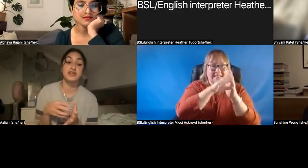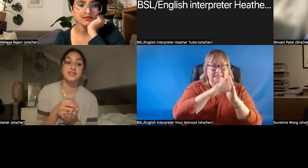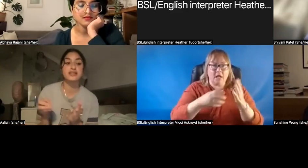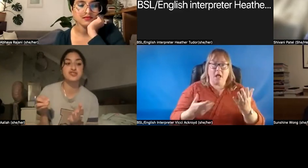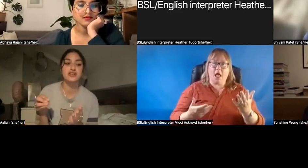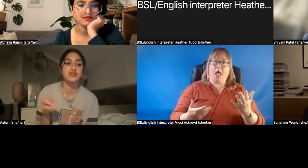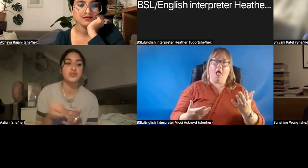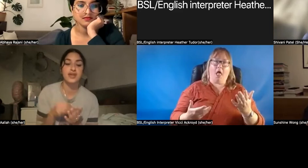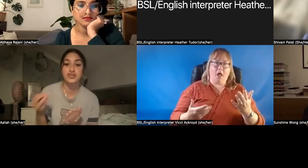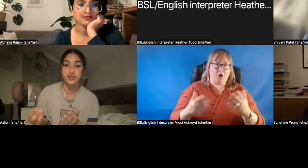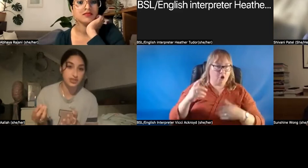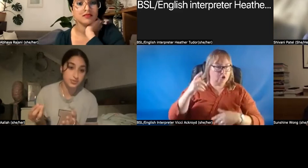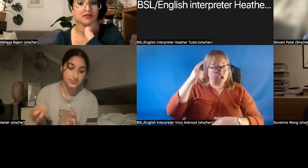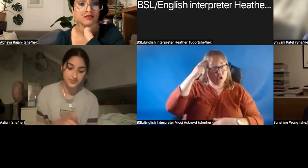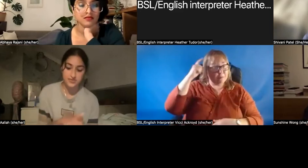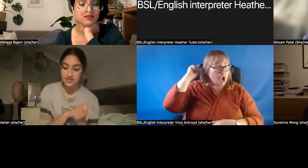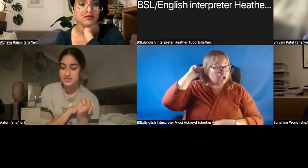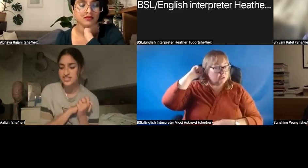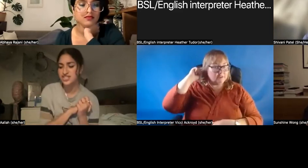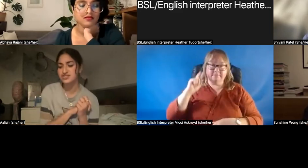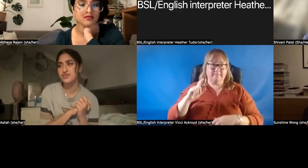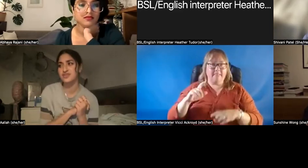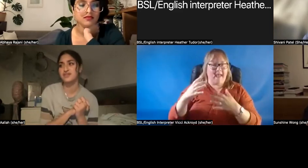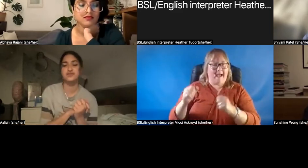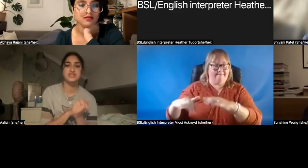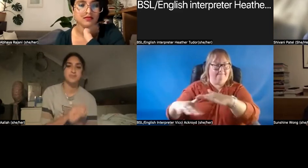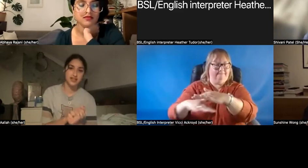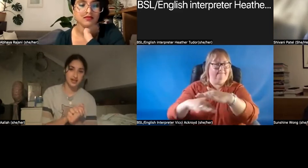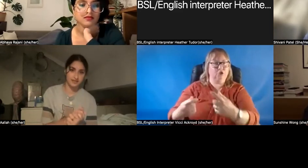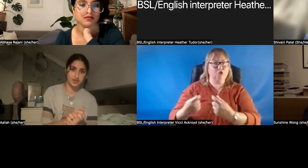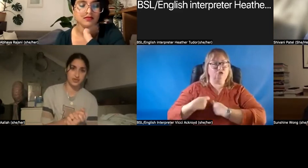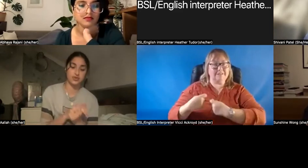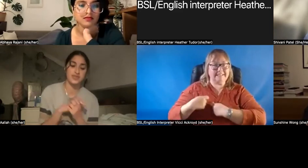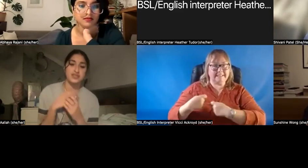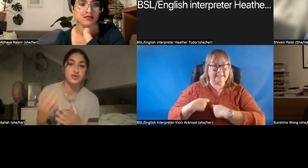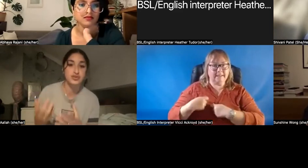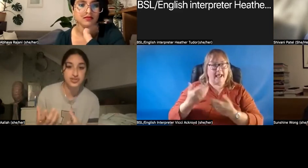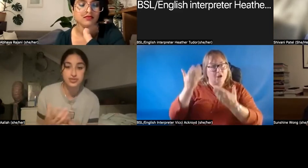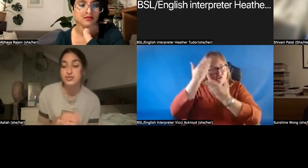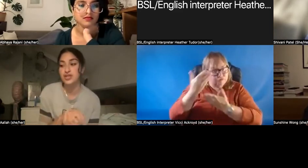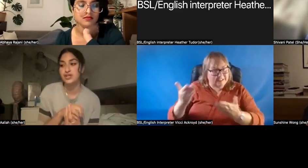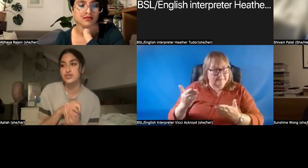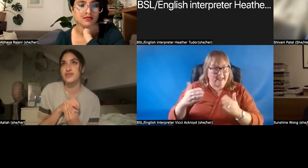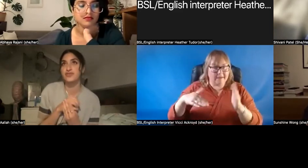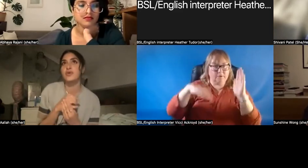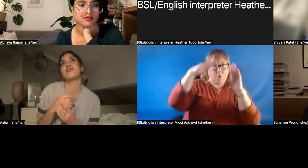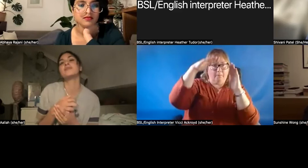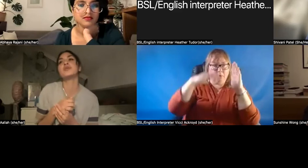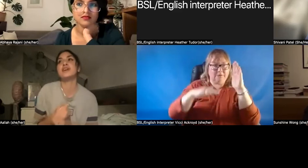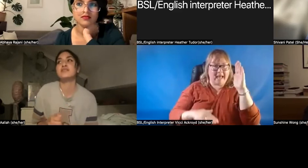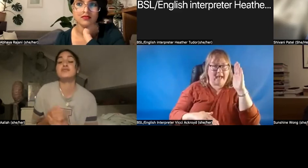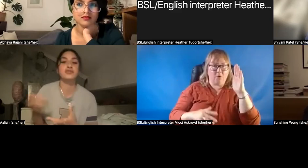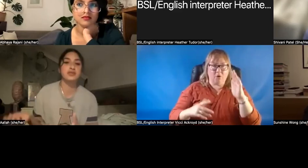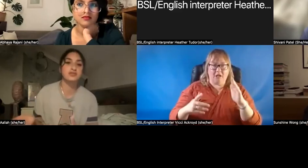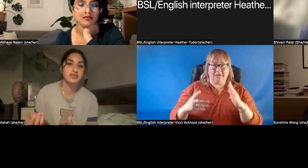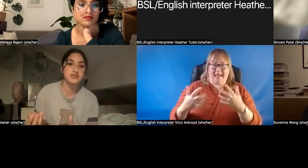they completely change the way they treat you. They change sort of the level of respect they have for you and the way they talk to you. So if you are from a lower